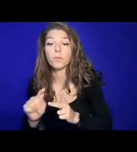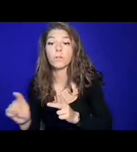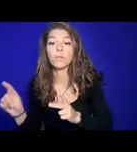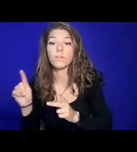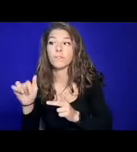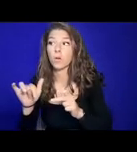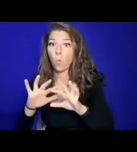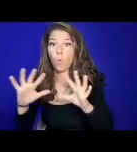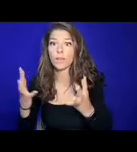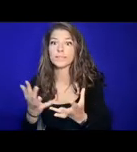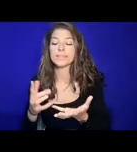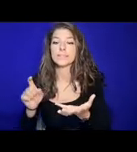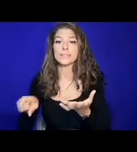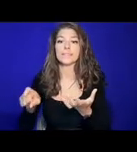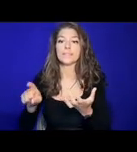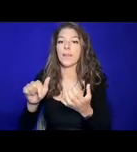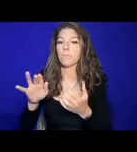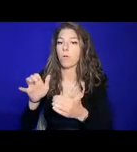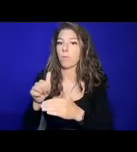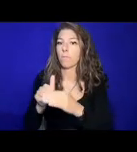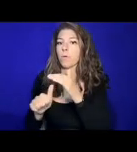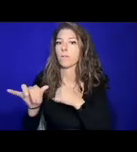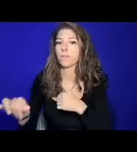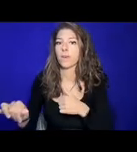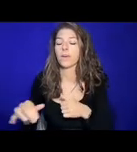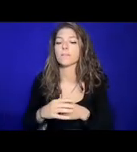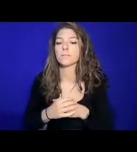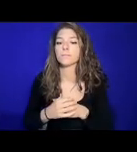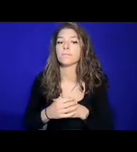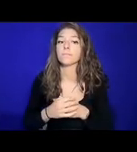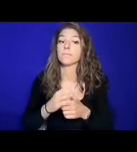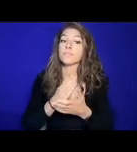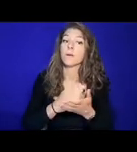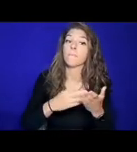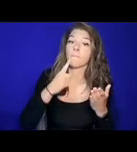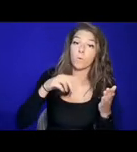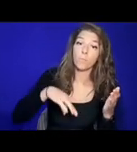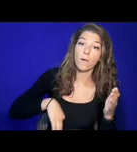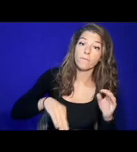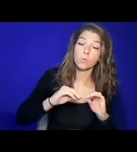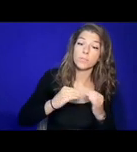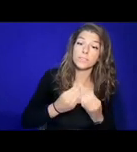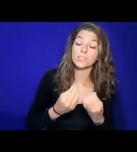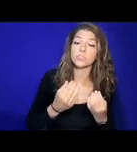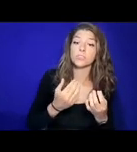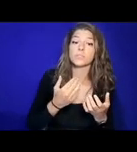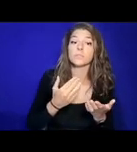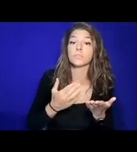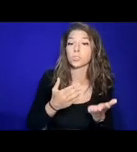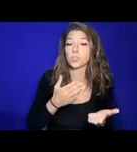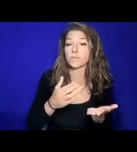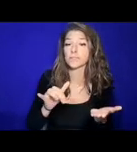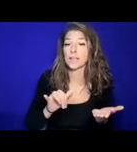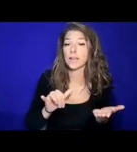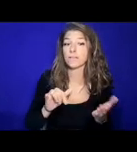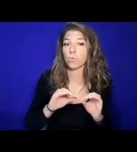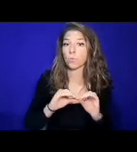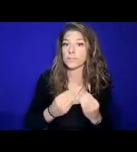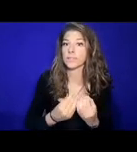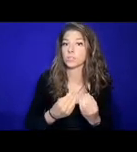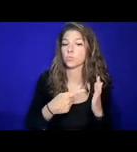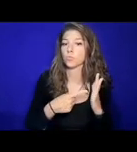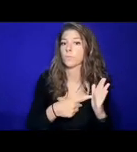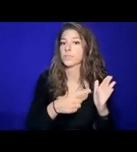their holistic needs, and ABLE is just part of it. We have some for-profit organizations. They might serve as